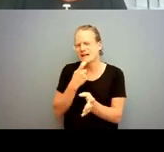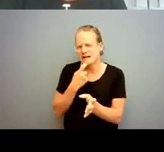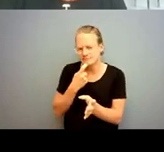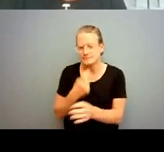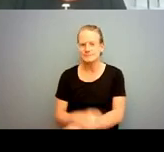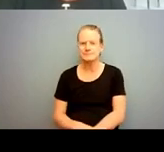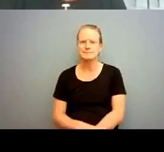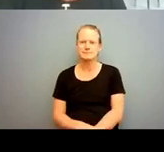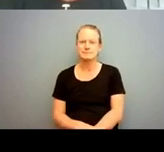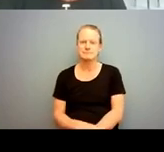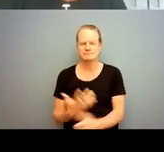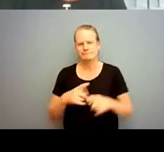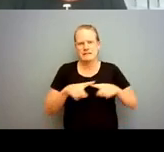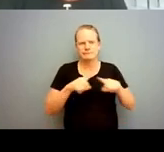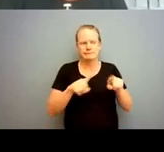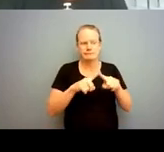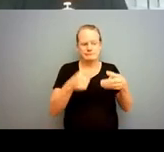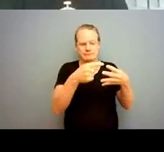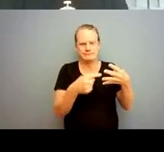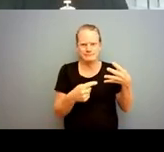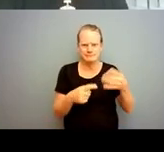to present the result of here today.